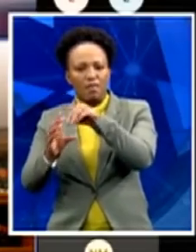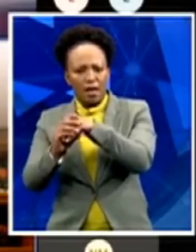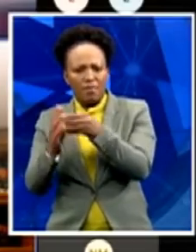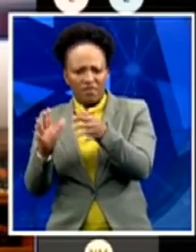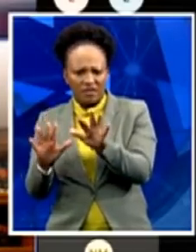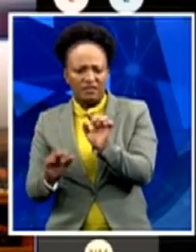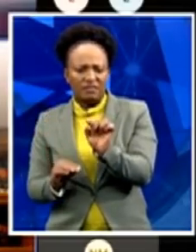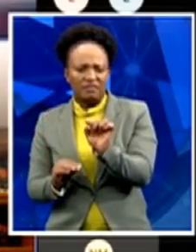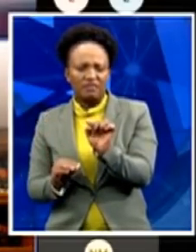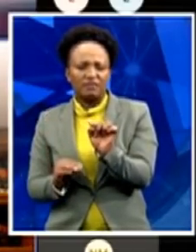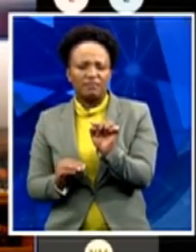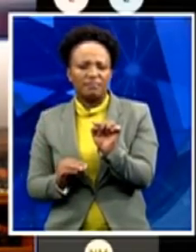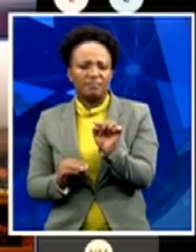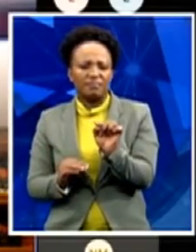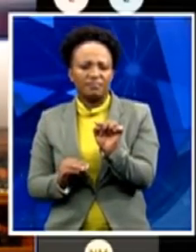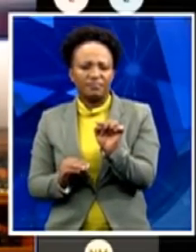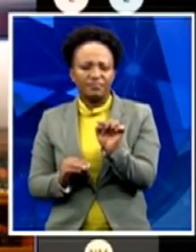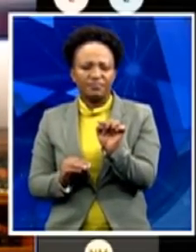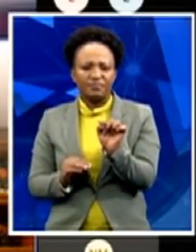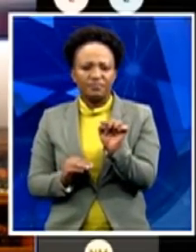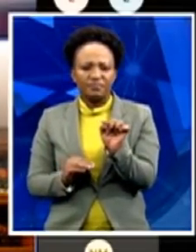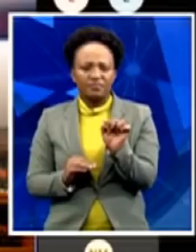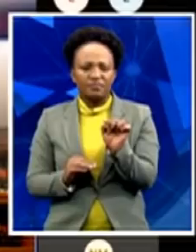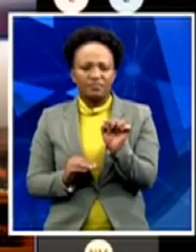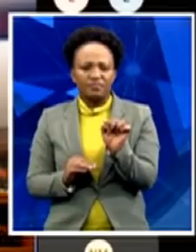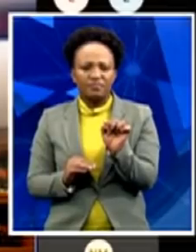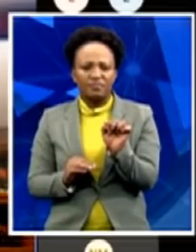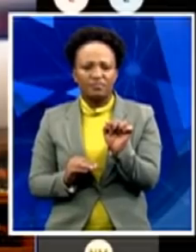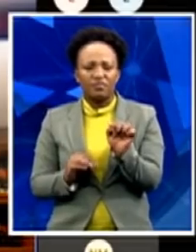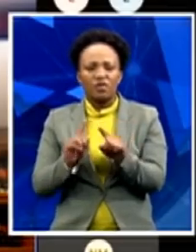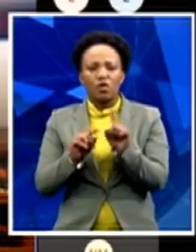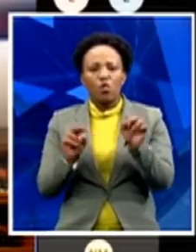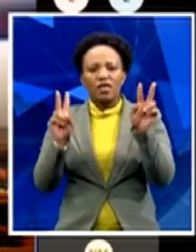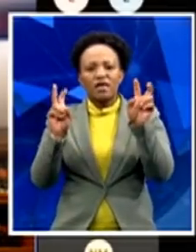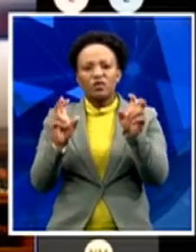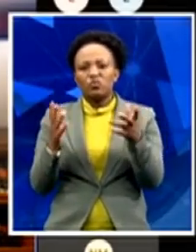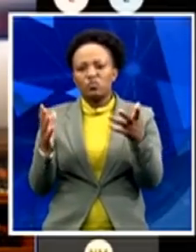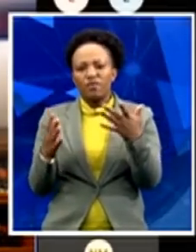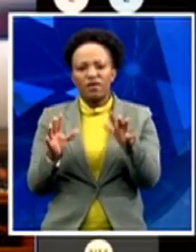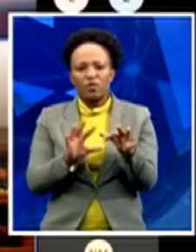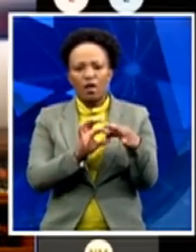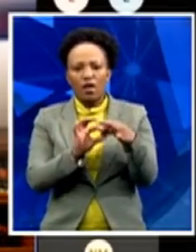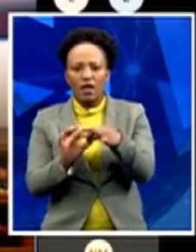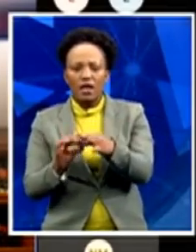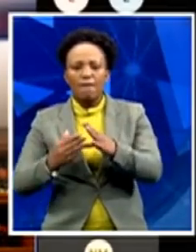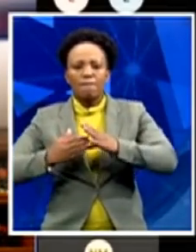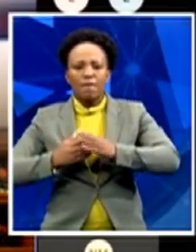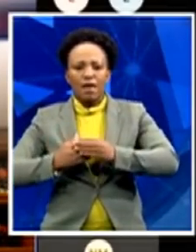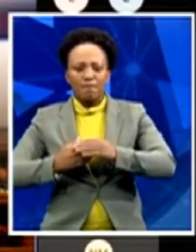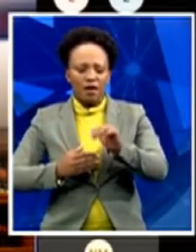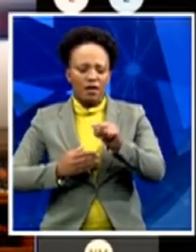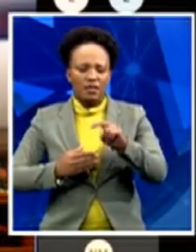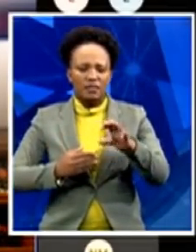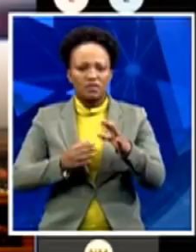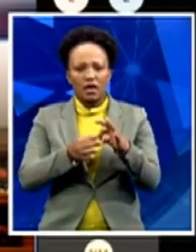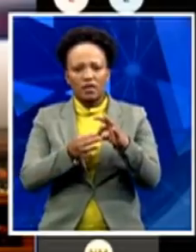That while they may raise issues of relevance to the membership of the ANC in their relationship to the organization,